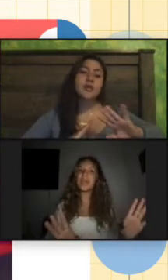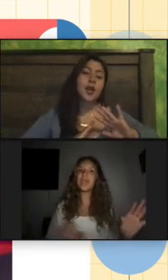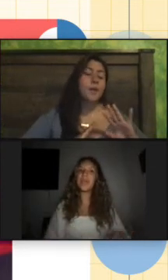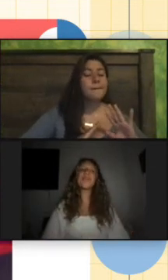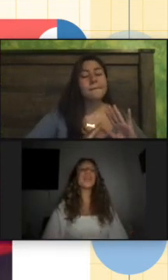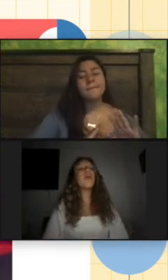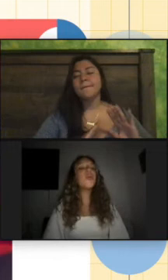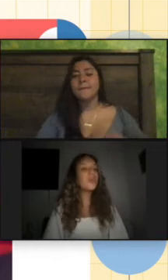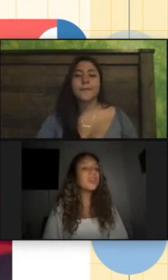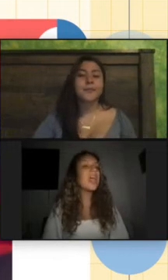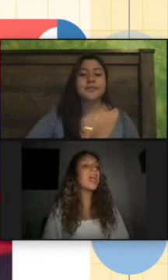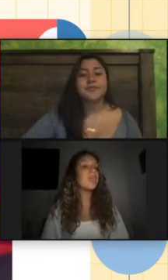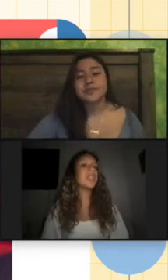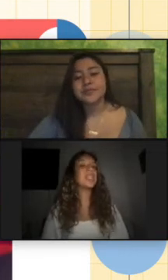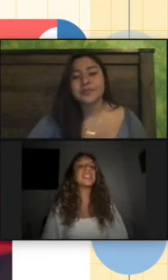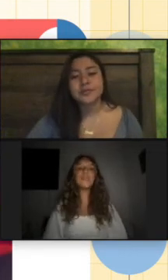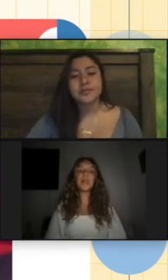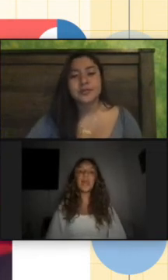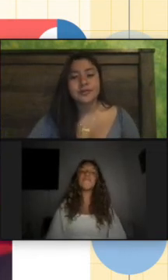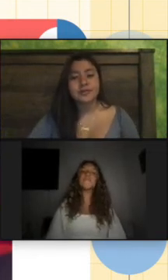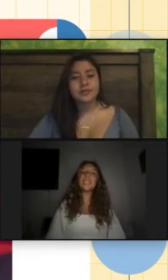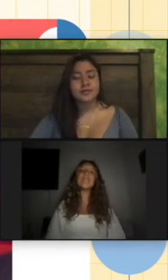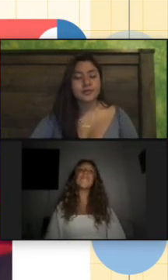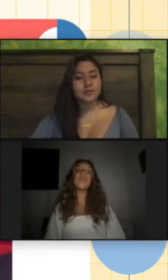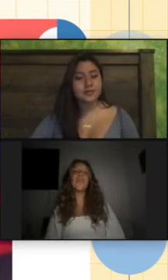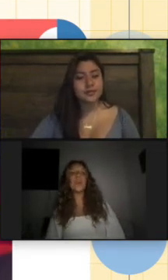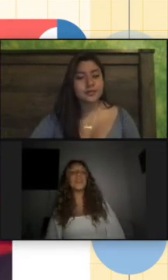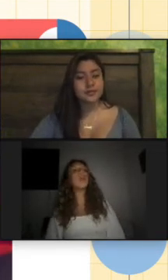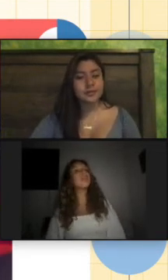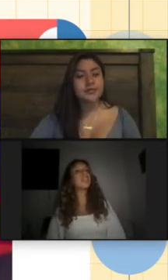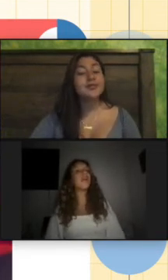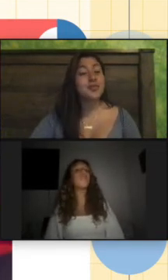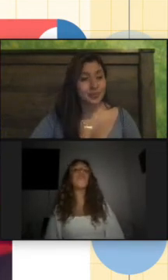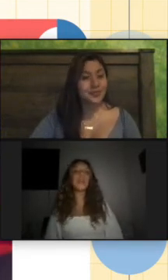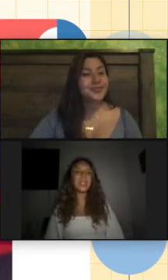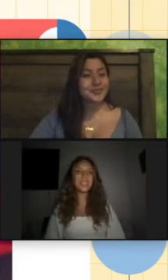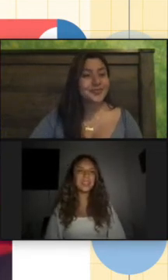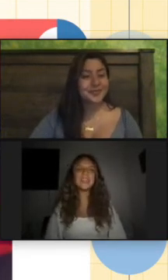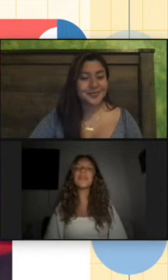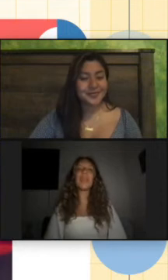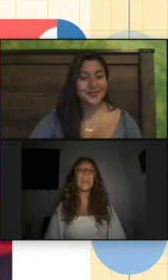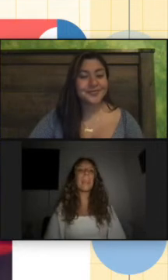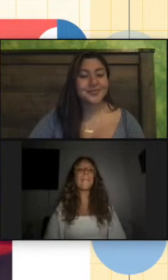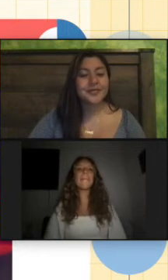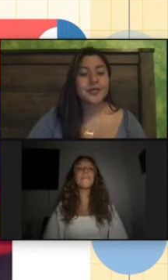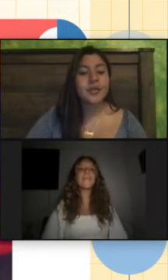to enter this giveaway rules and regulations apply please see full post on instagram for more details